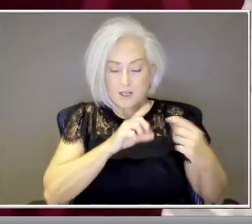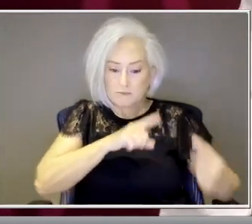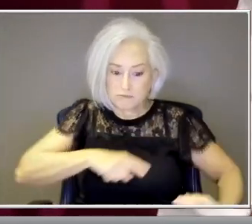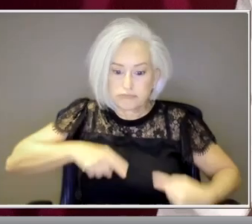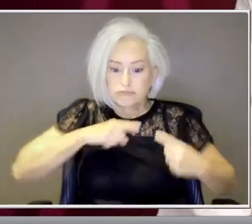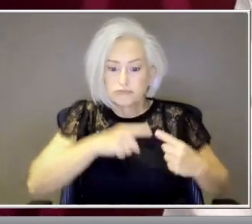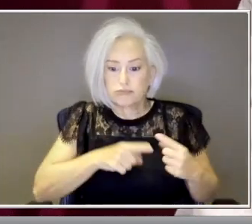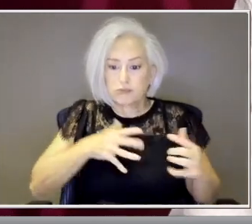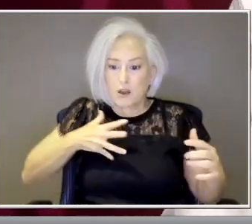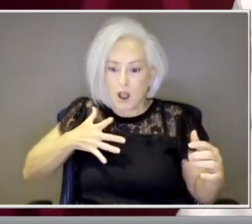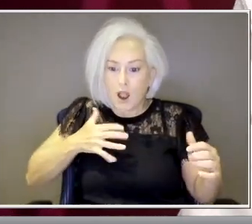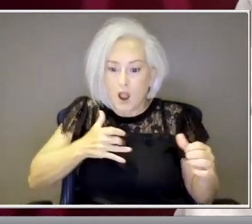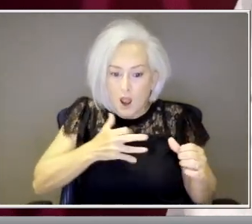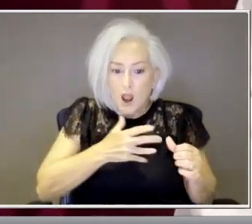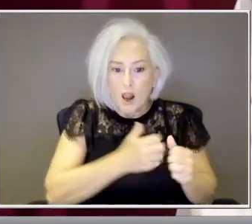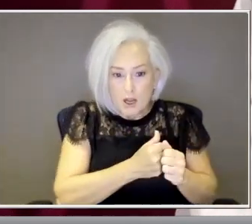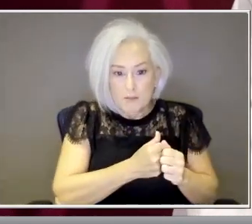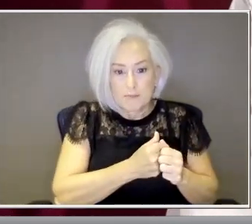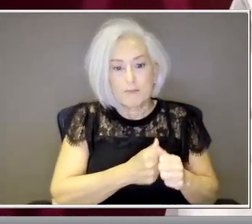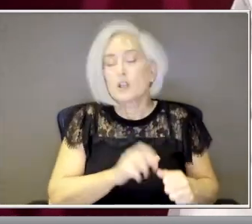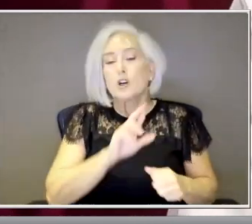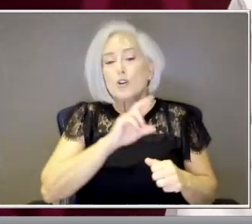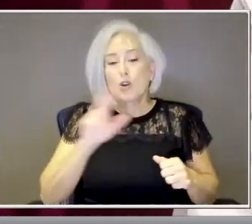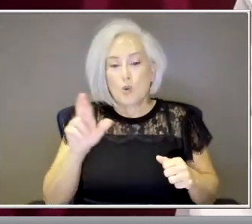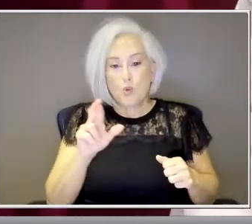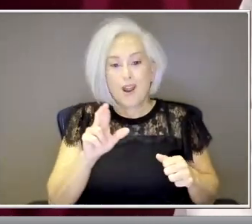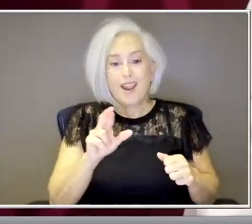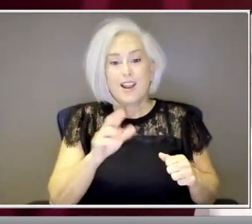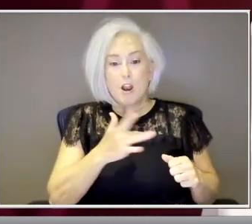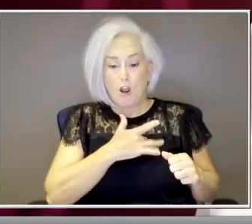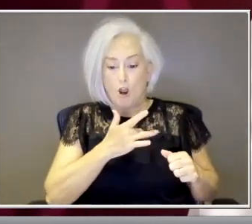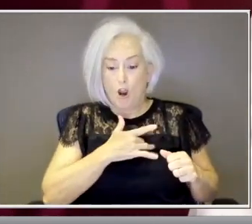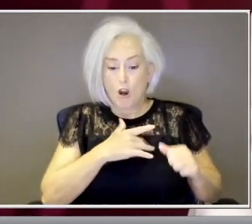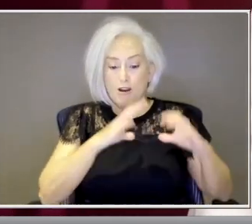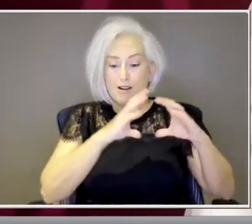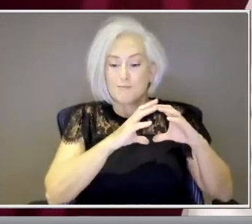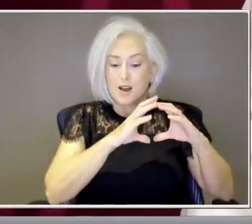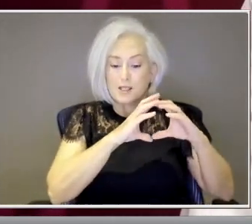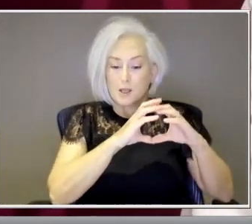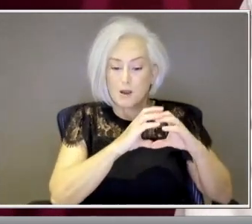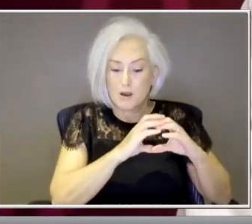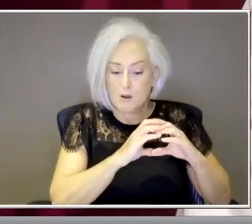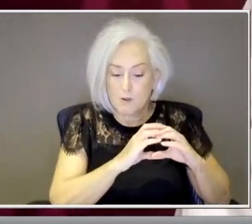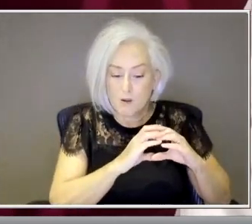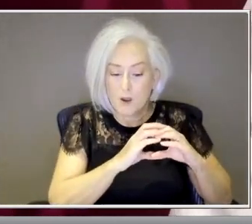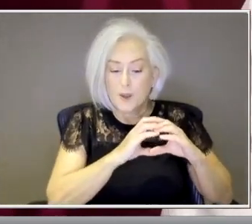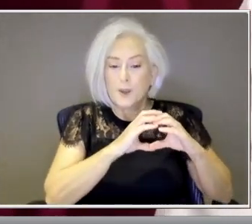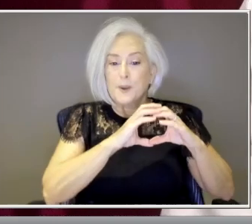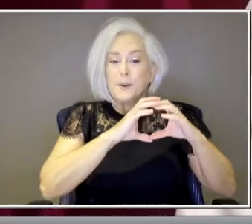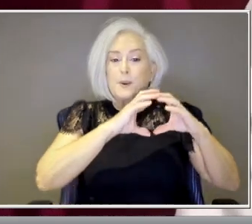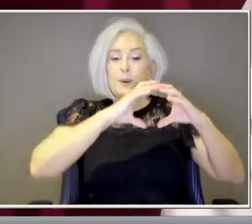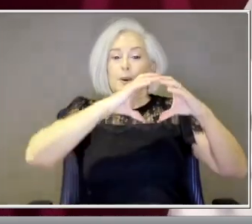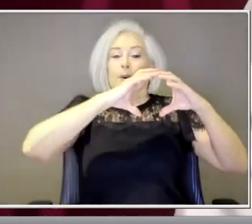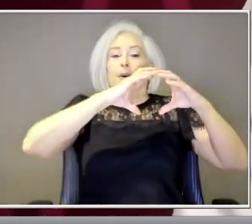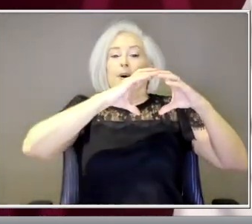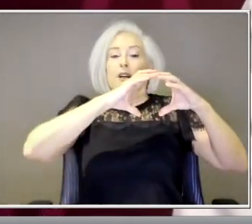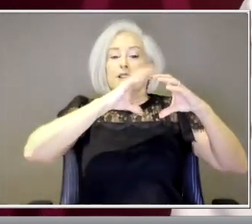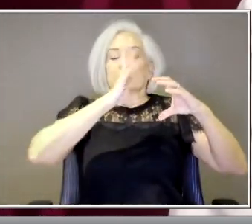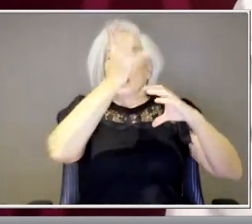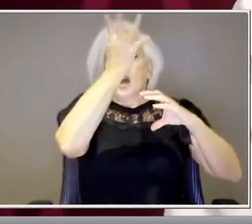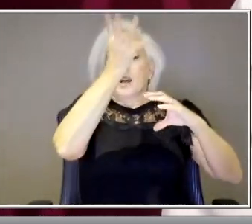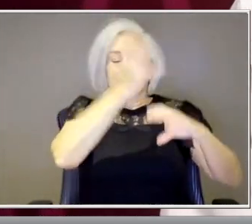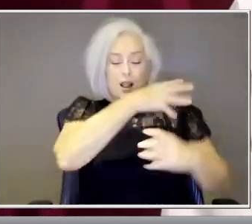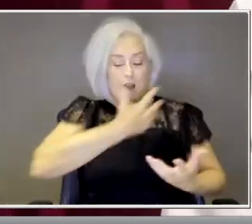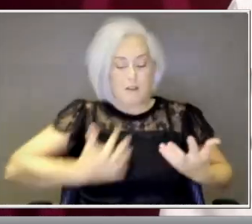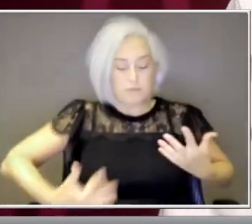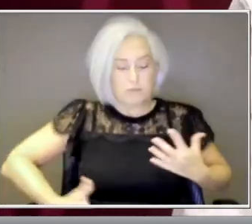got to relax to suck blood back in. It serves sort of as a vacuum, so to speak. And all the blood in your legs is